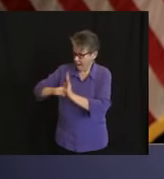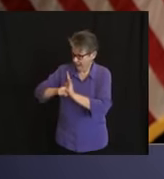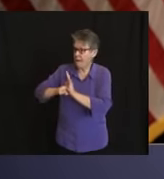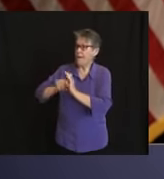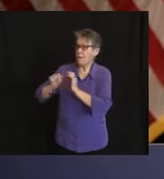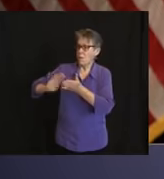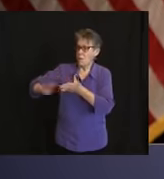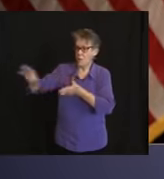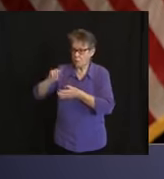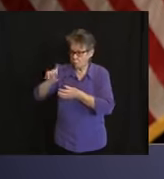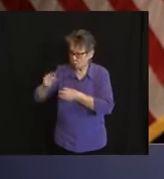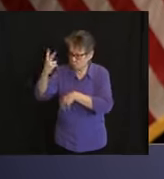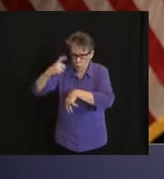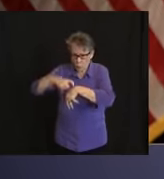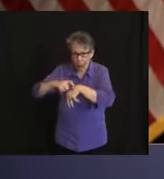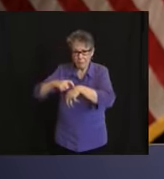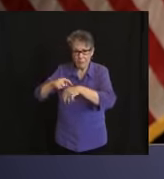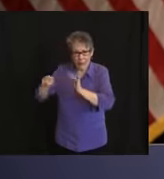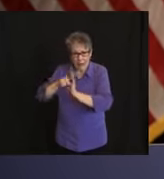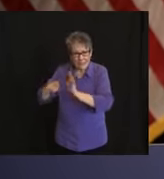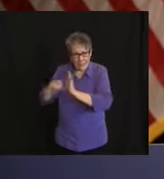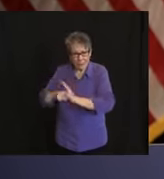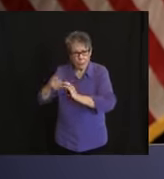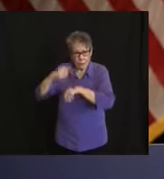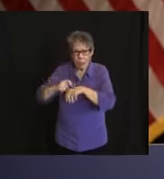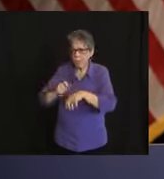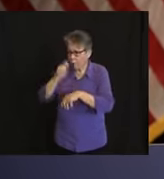Hello, Governor. I have one from John Mooney at NJ Spotlight.